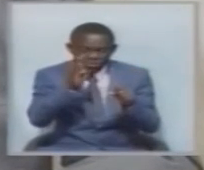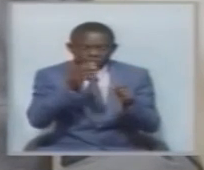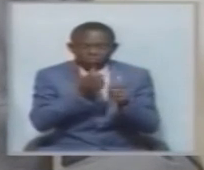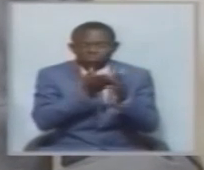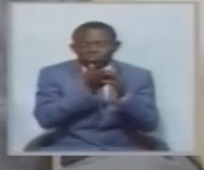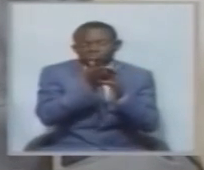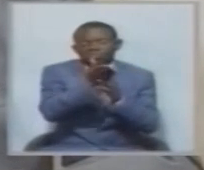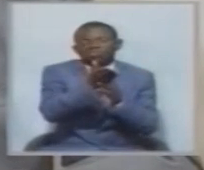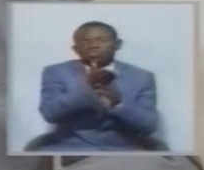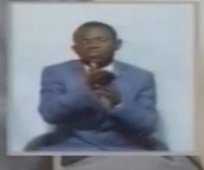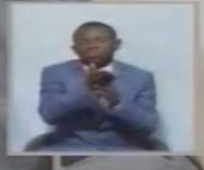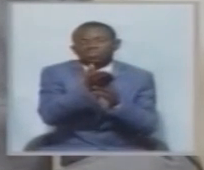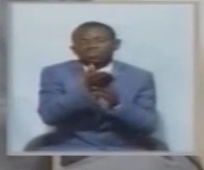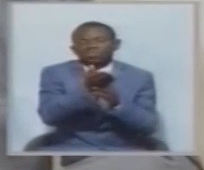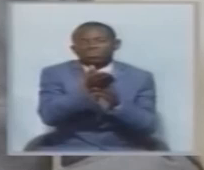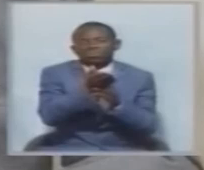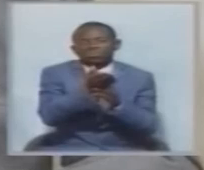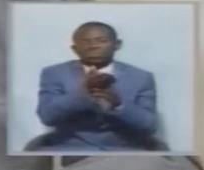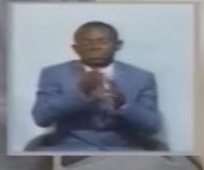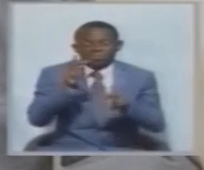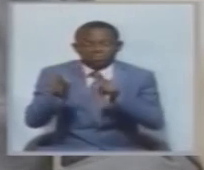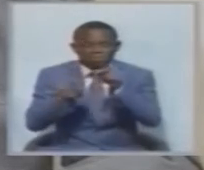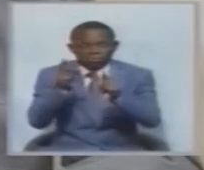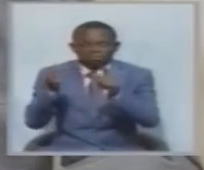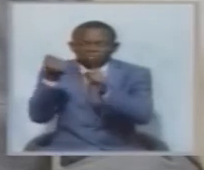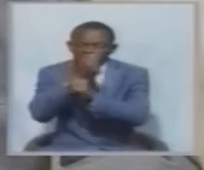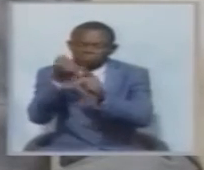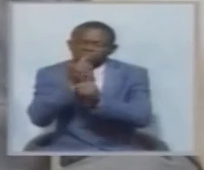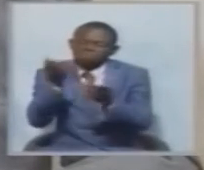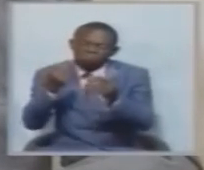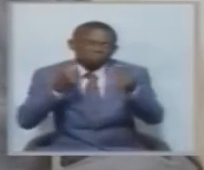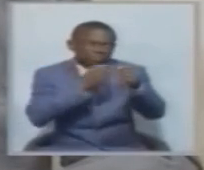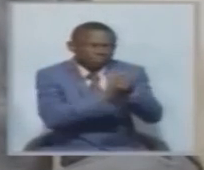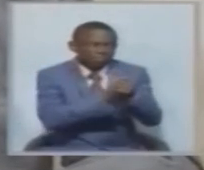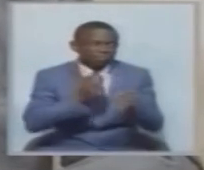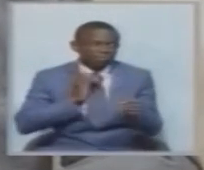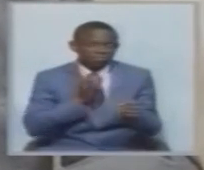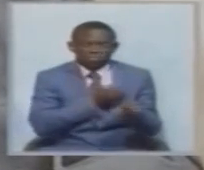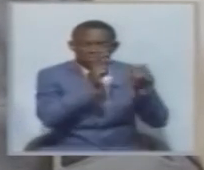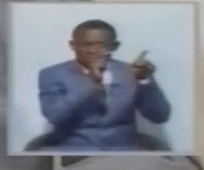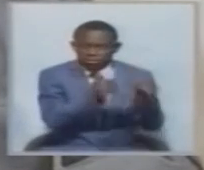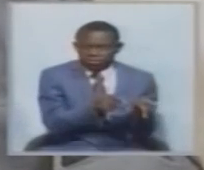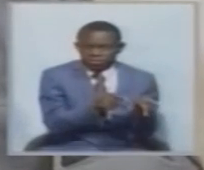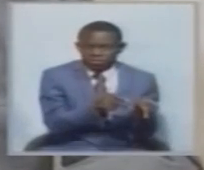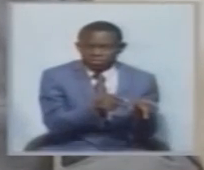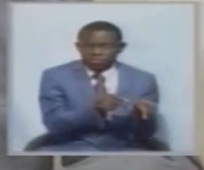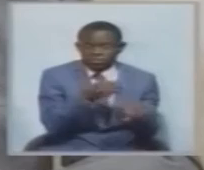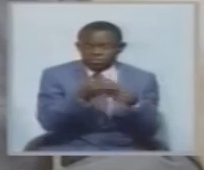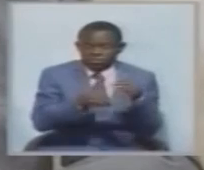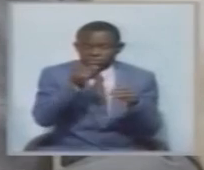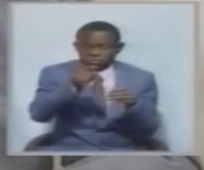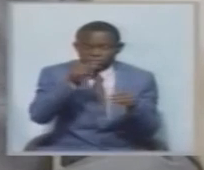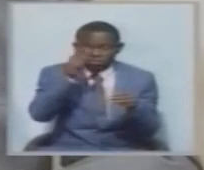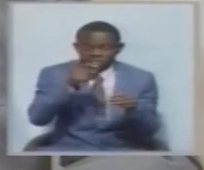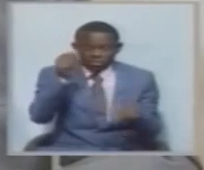lot of lobbying to other countries to support our candidate. And you can only do that if you network with other African countries and say, hey,